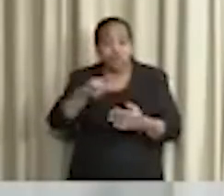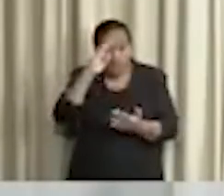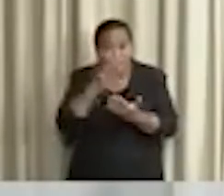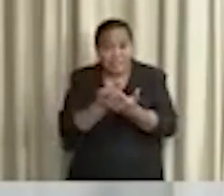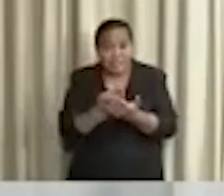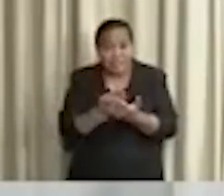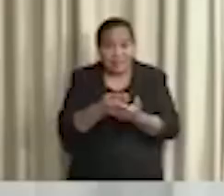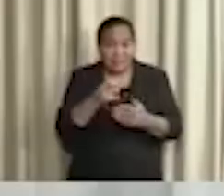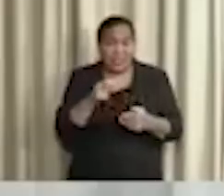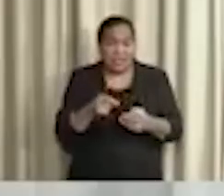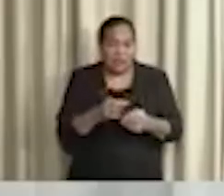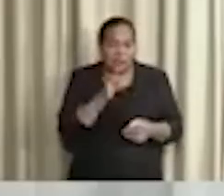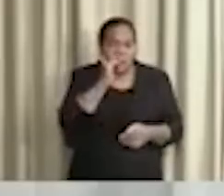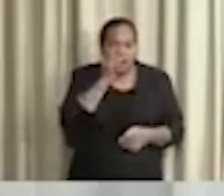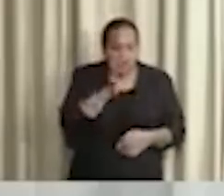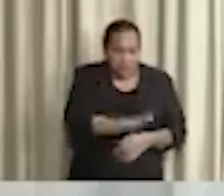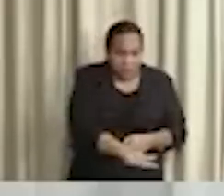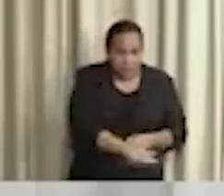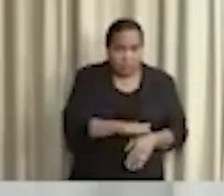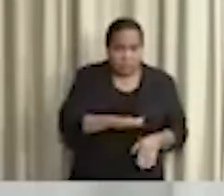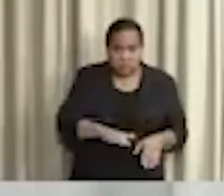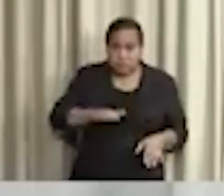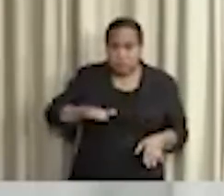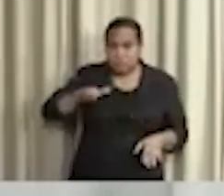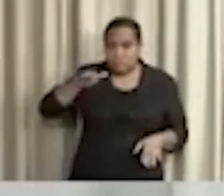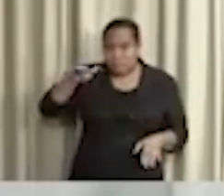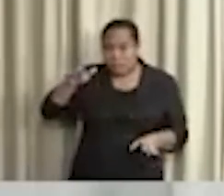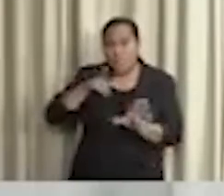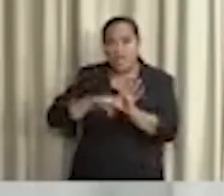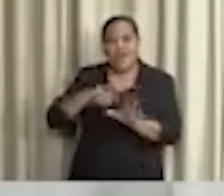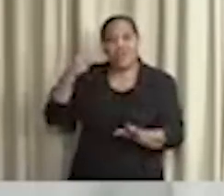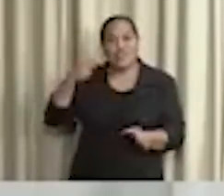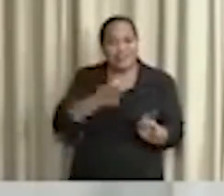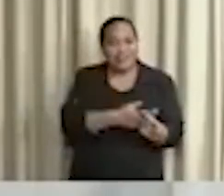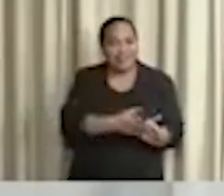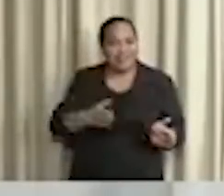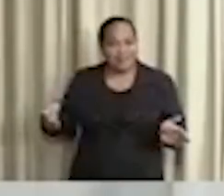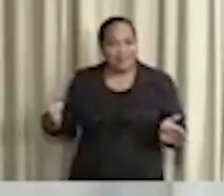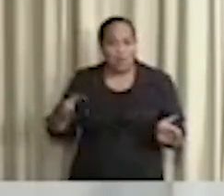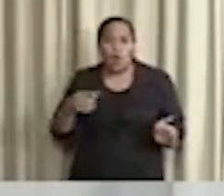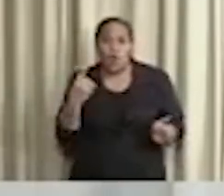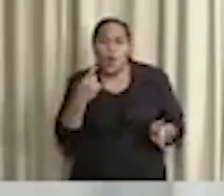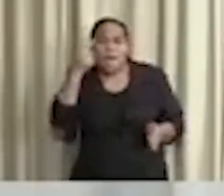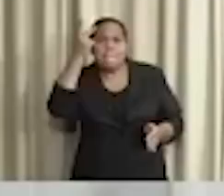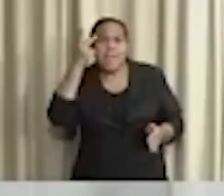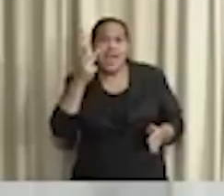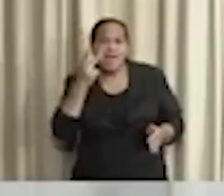students from early childhood education to year 13, whose parents or